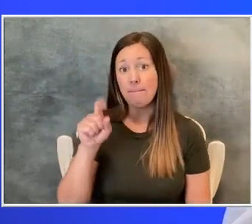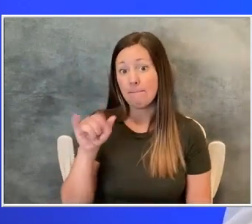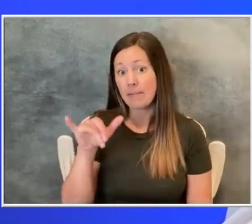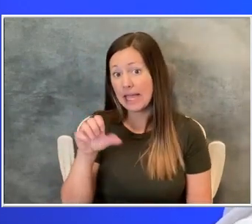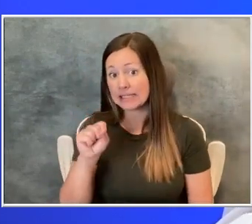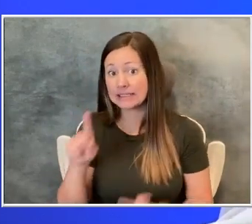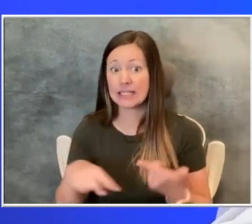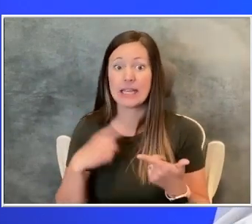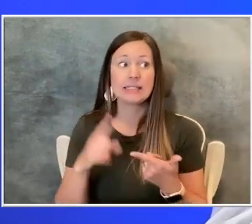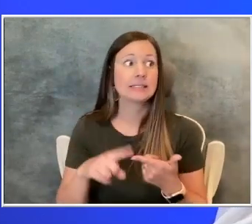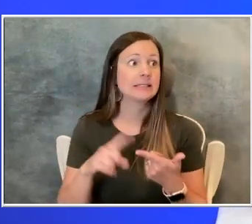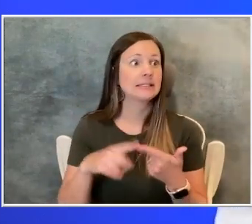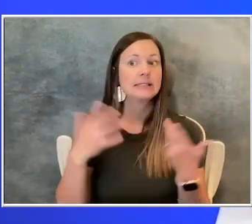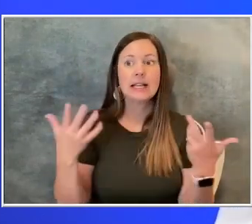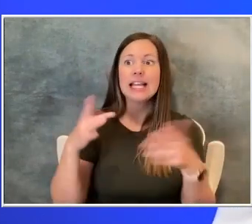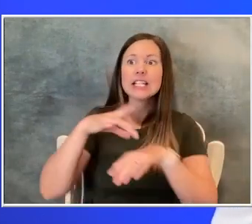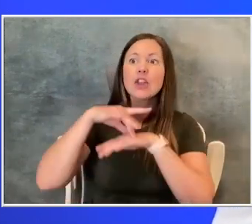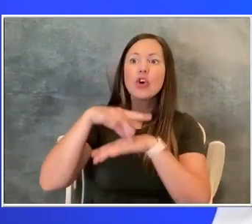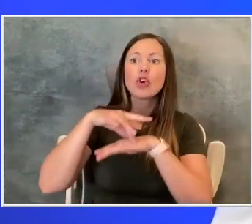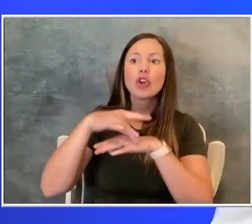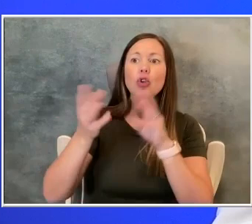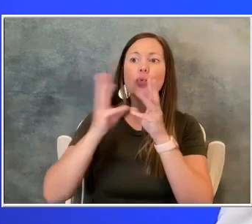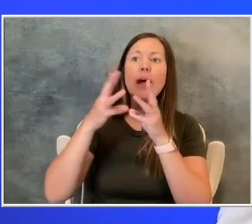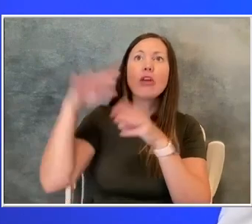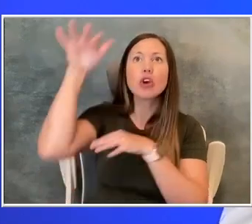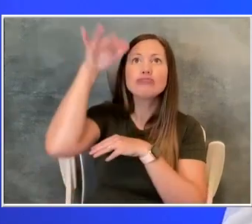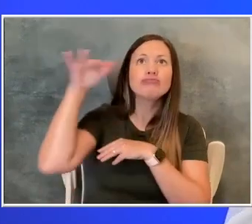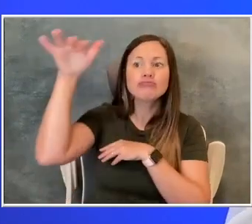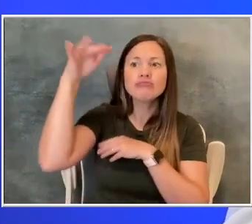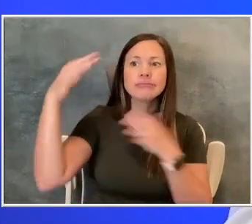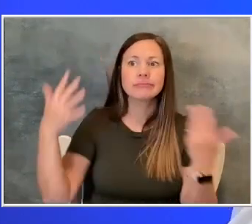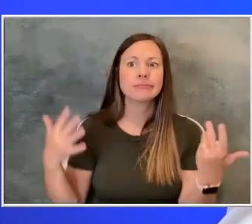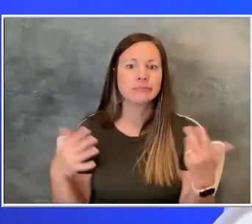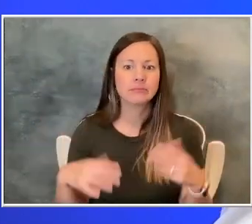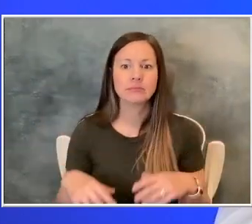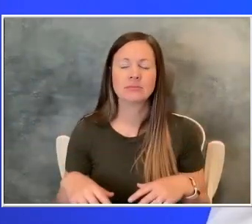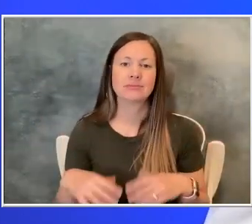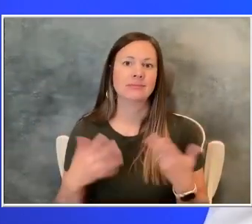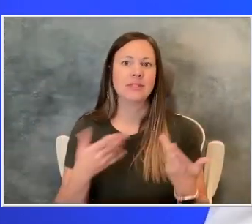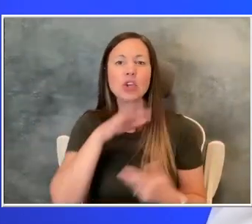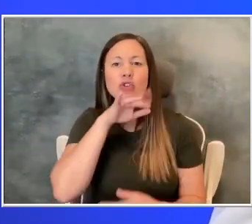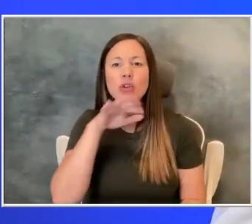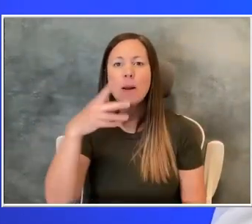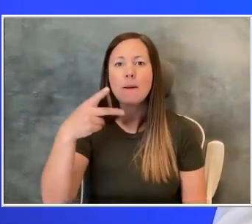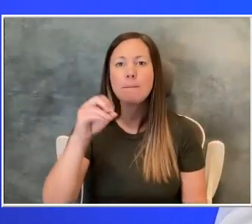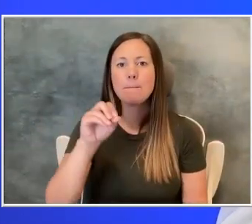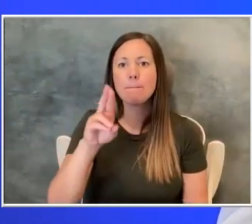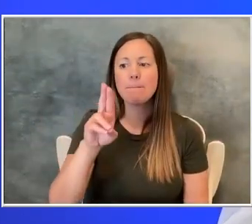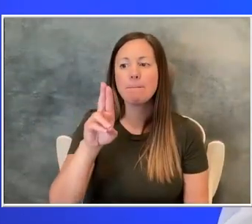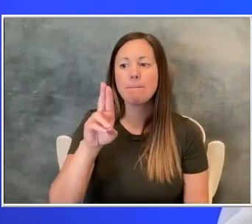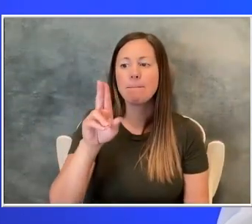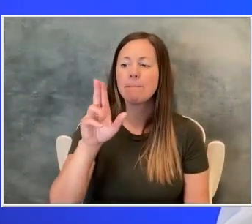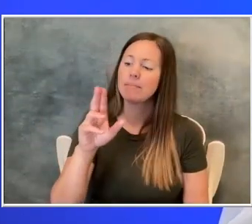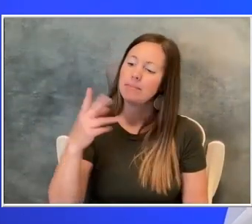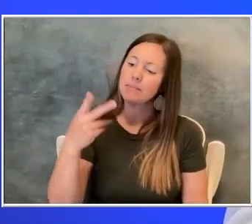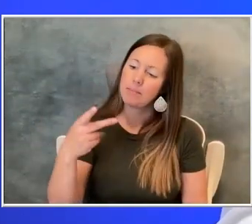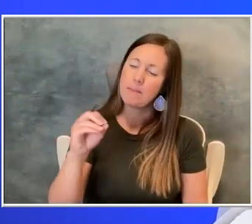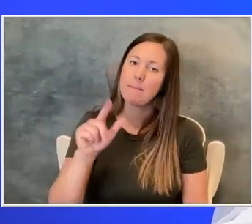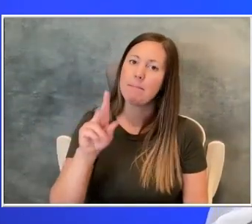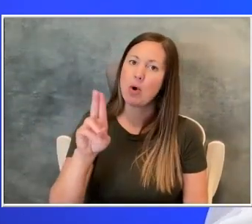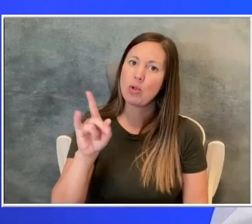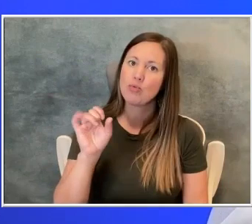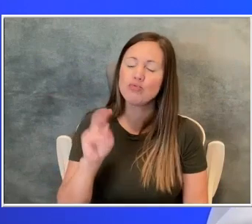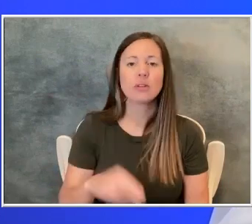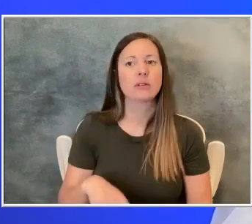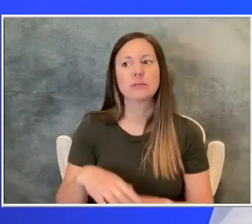ozone layer? Is it, you know, pollutants? Is it what's in our diet, right? People ask